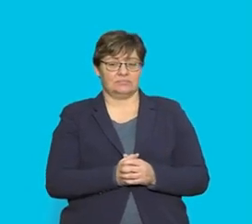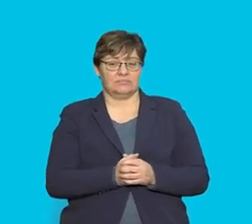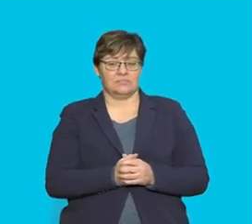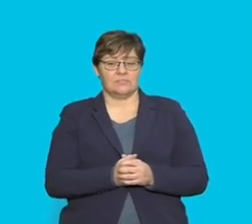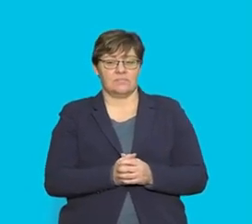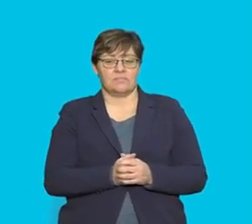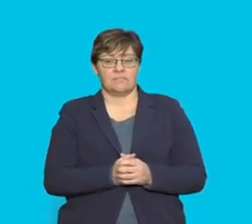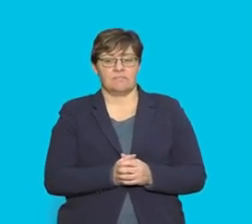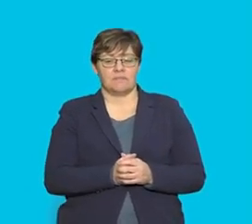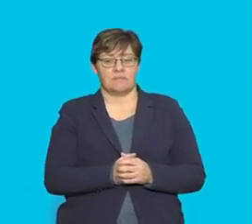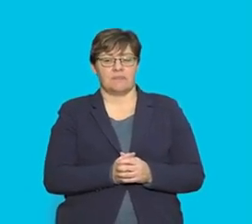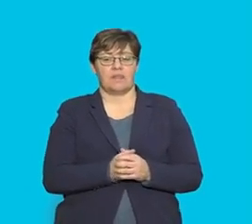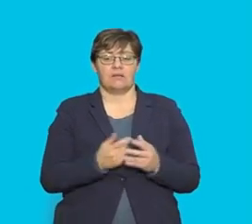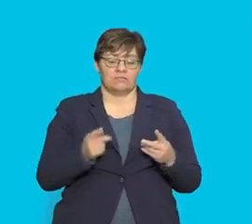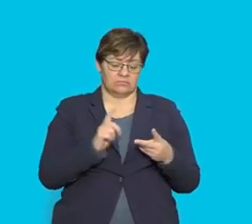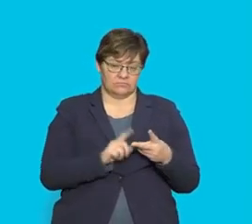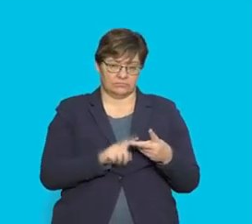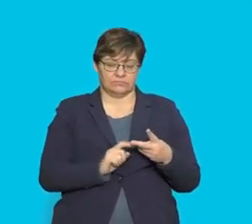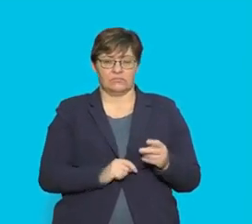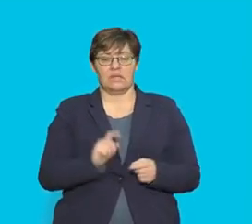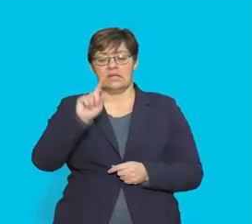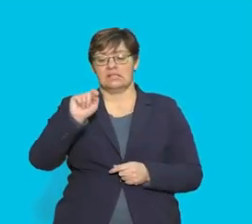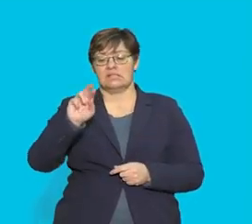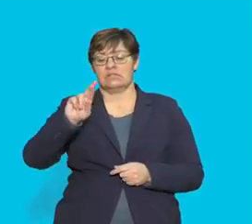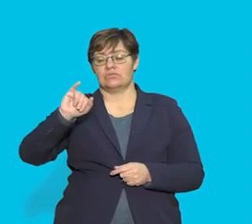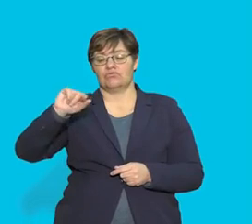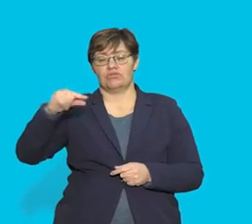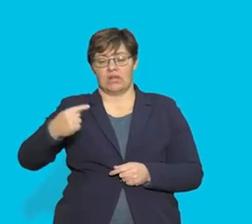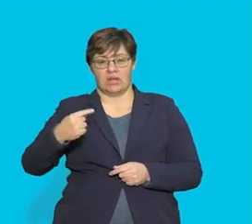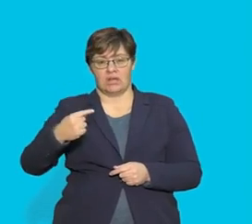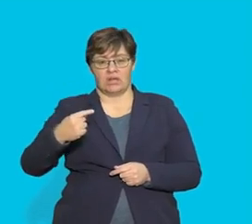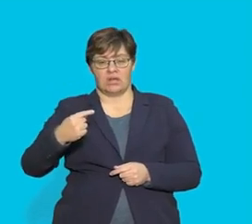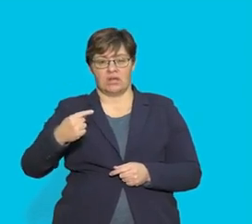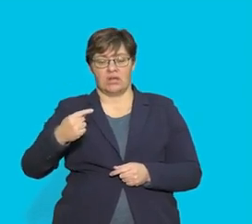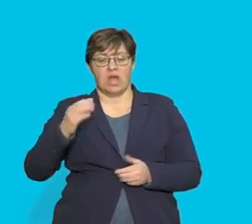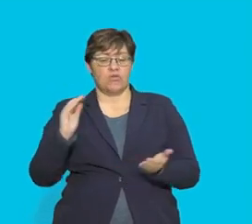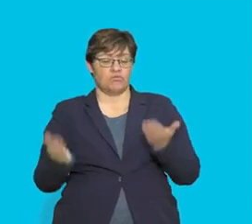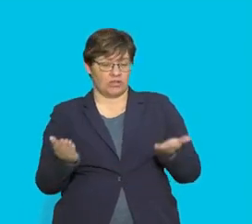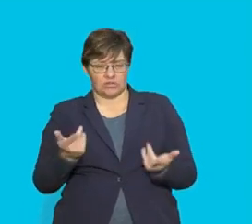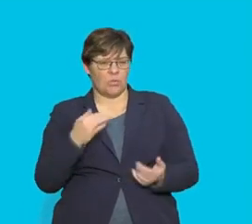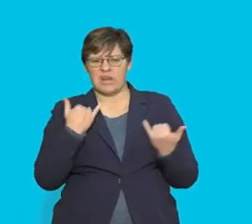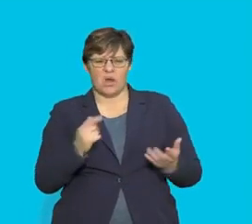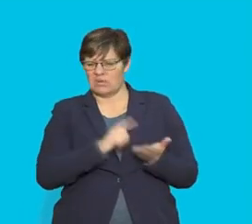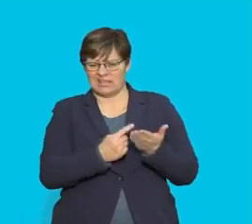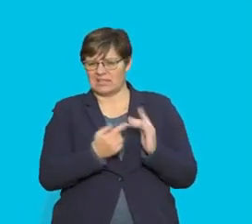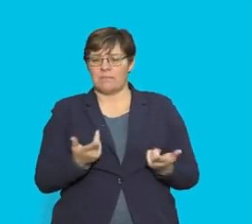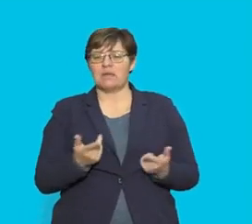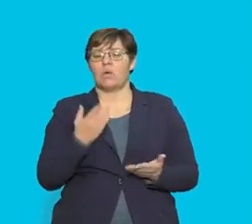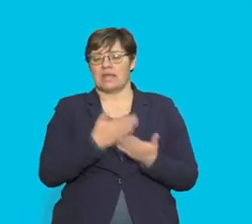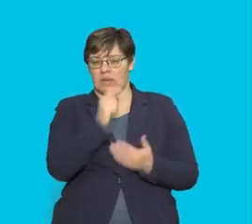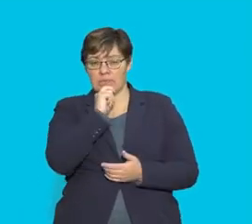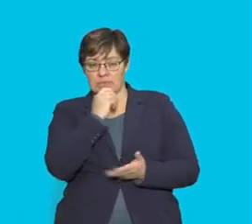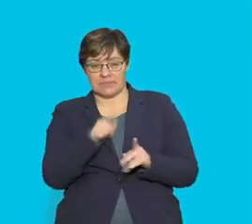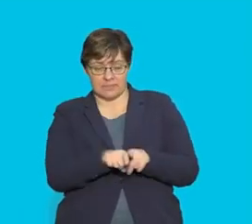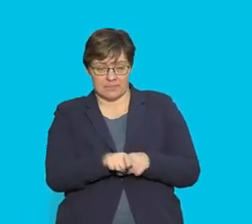right? Theorem. We can also use the trigonometric ratios, although we are not talking about that now, right? The